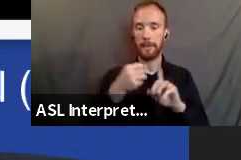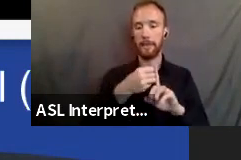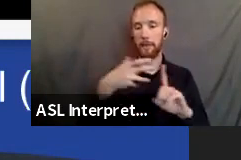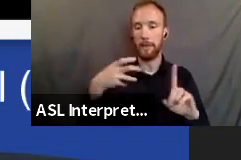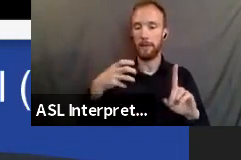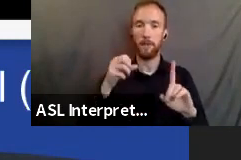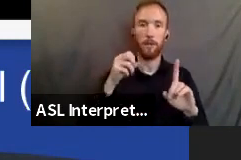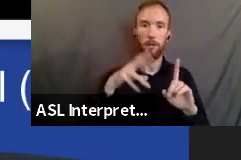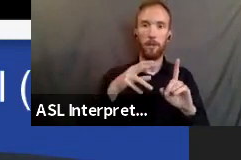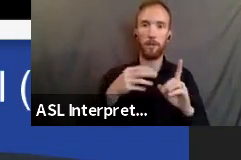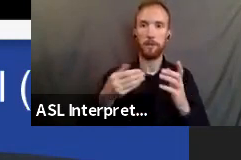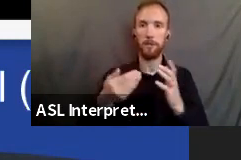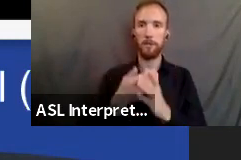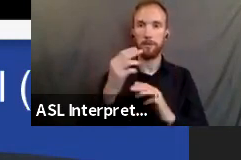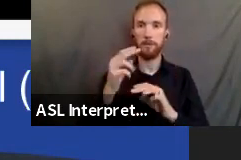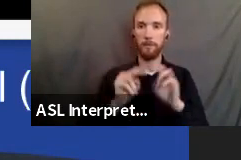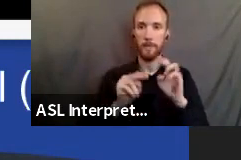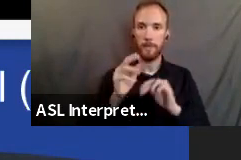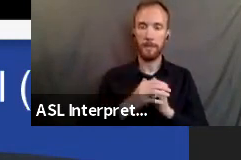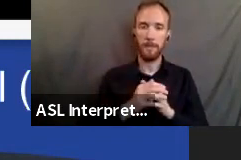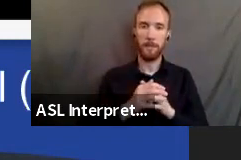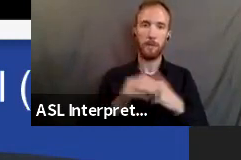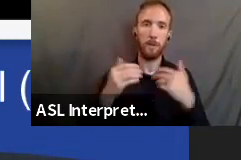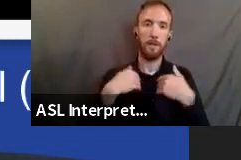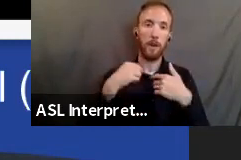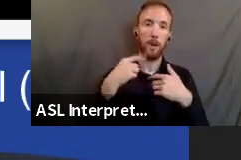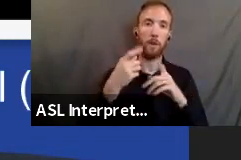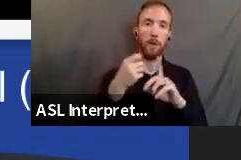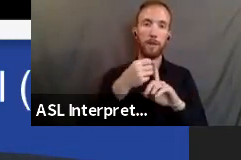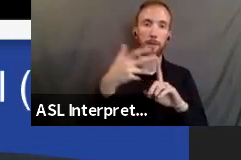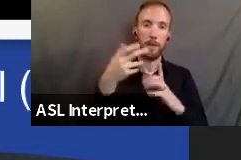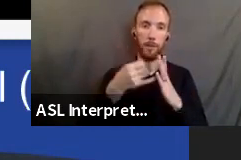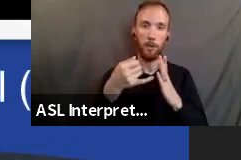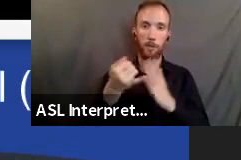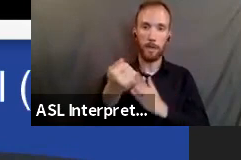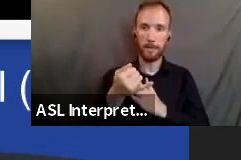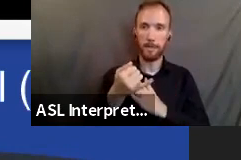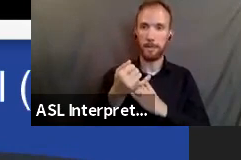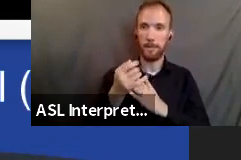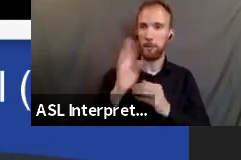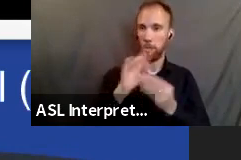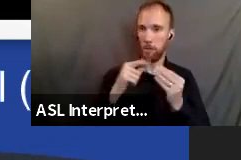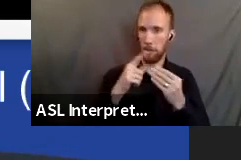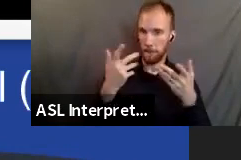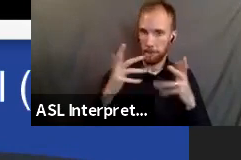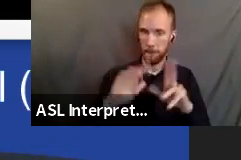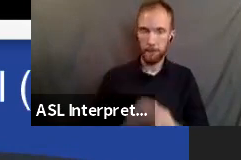in fy 21 the district imposing one expansion project as lindy previously explored